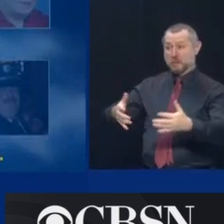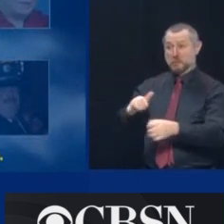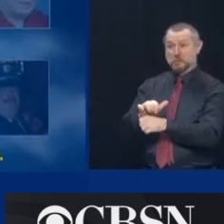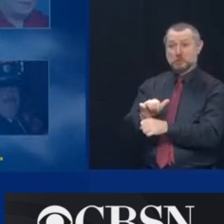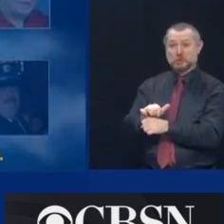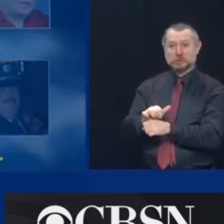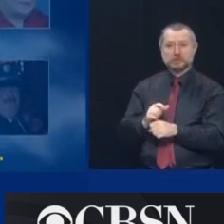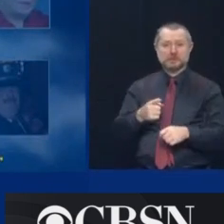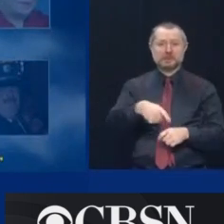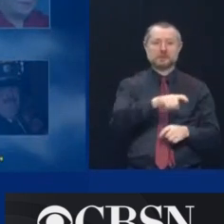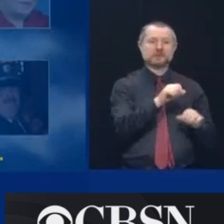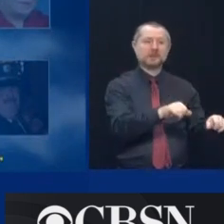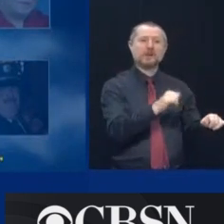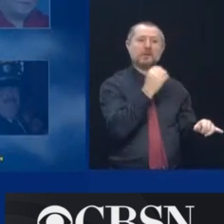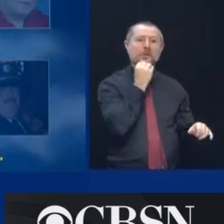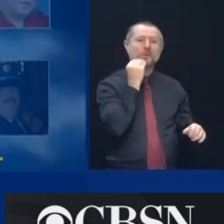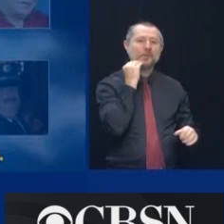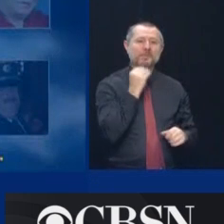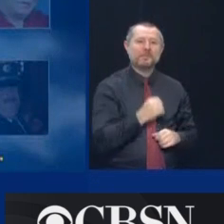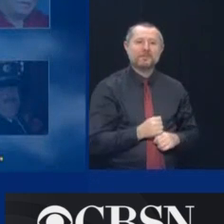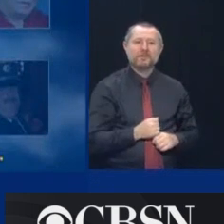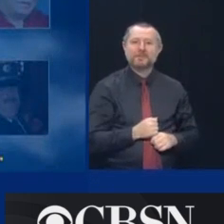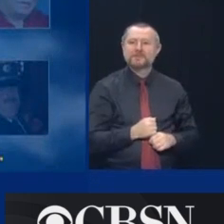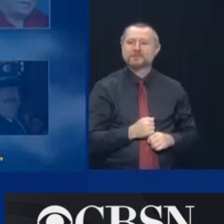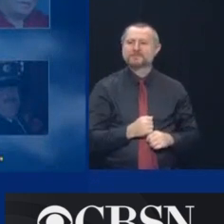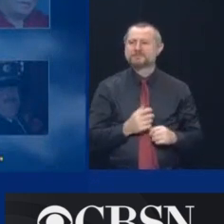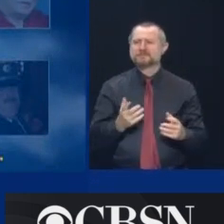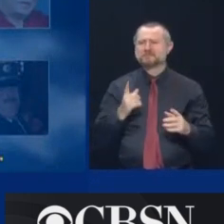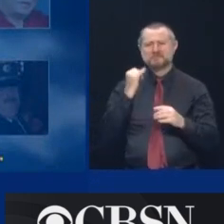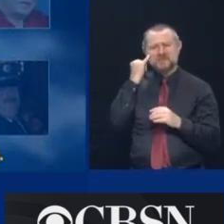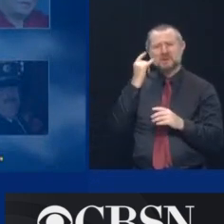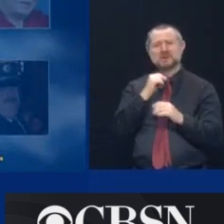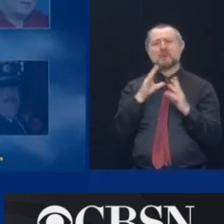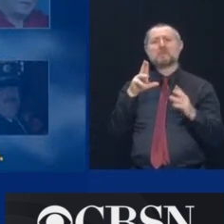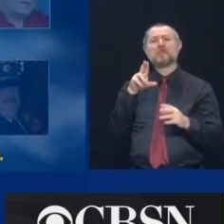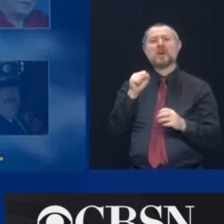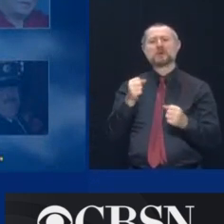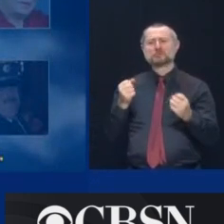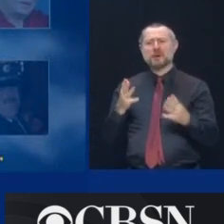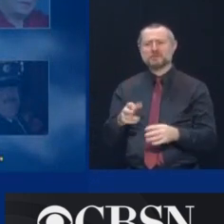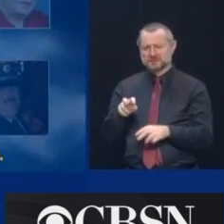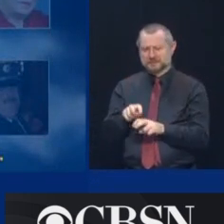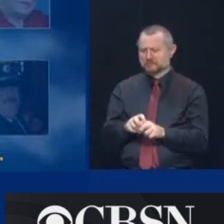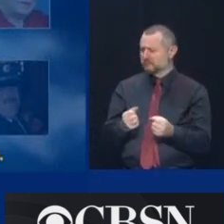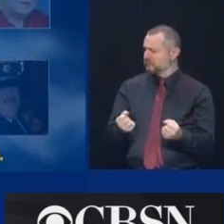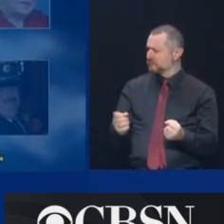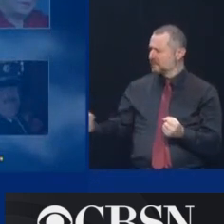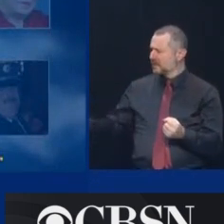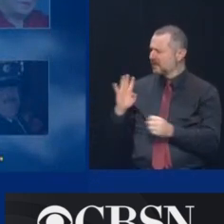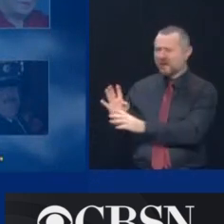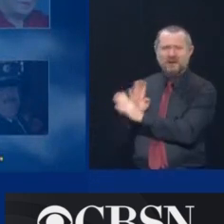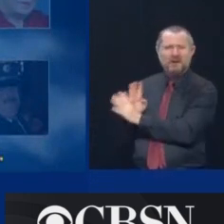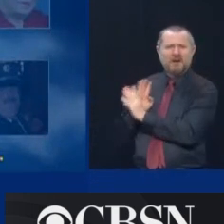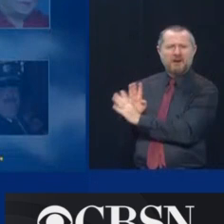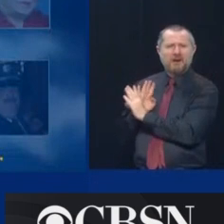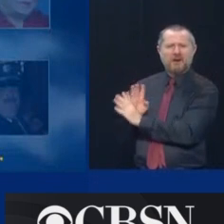bus and have hundreds of people walking past you and put your life in danger. You have to drive the train. You have to